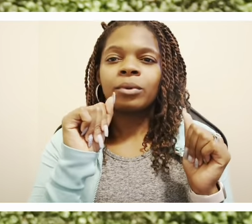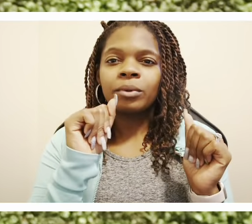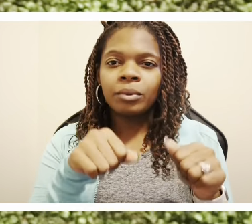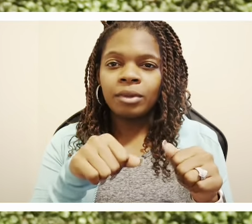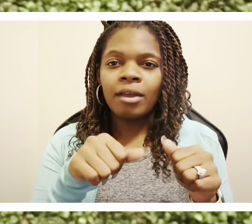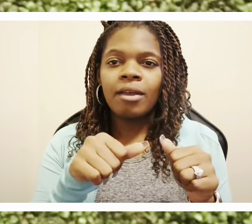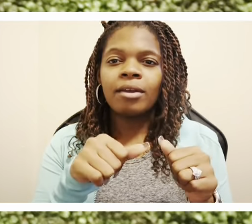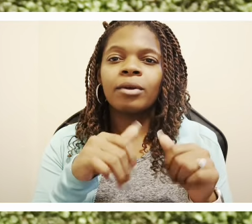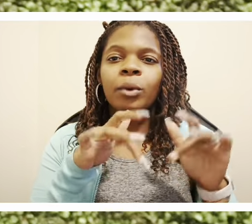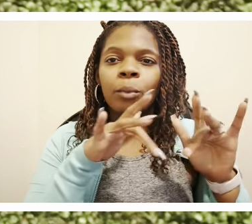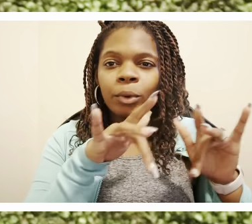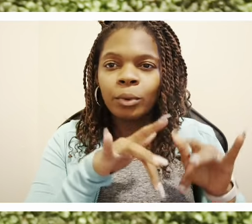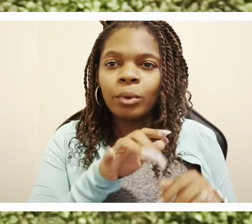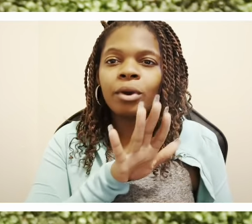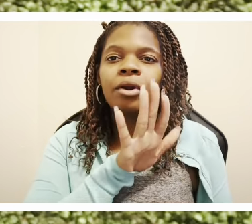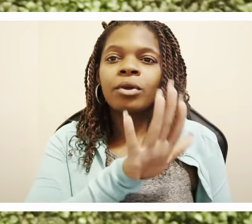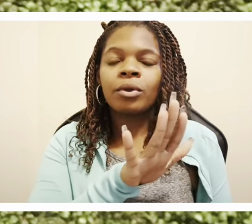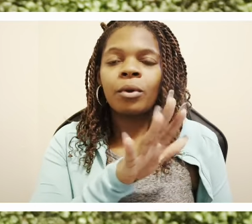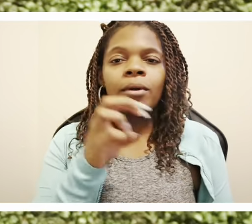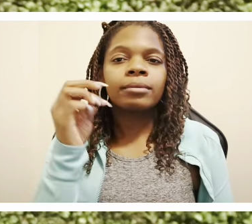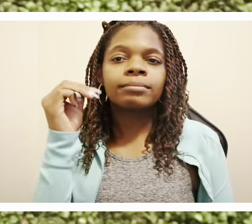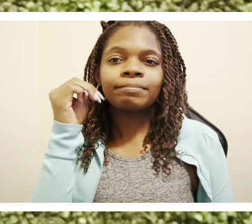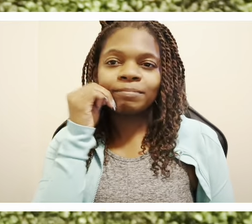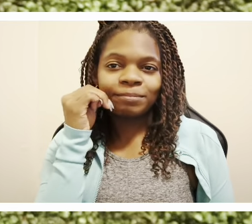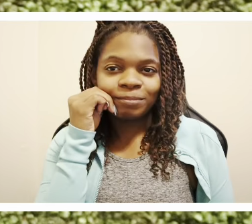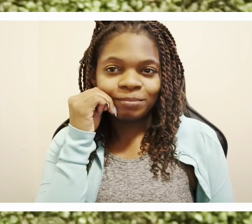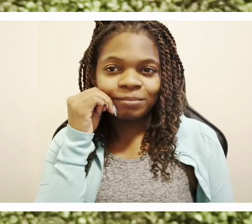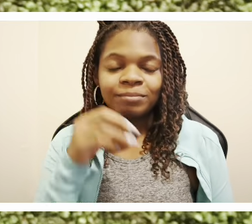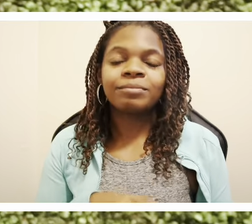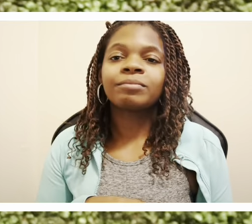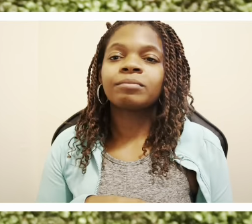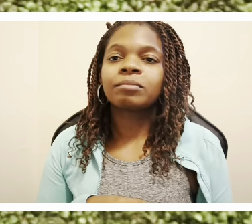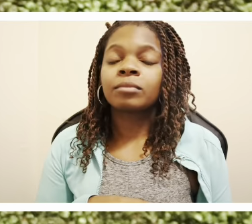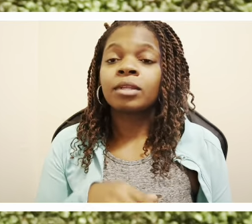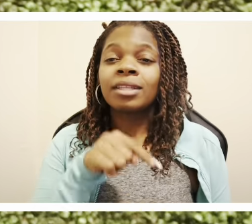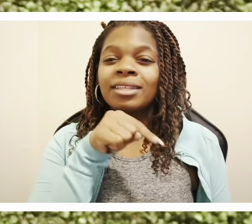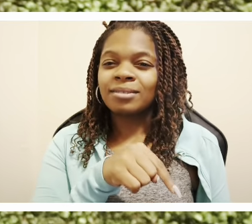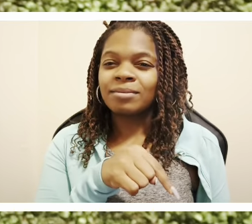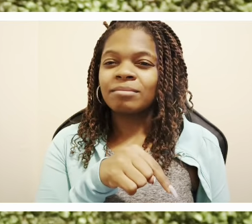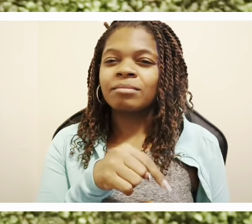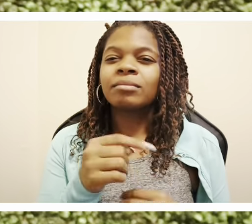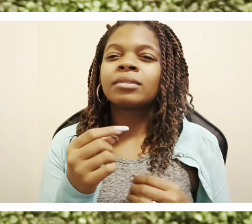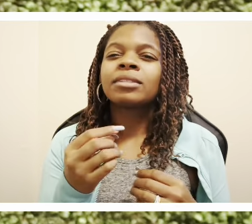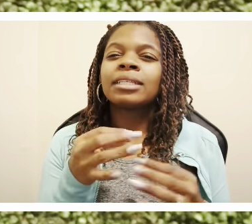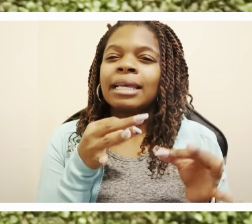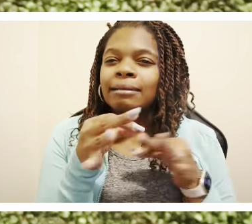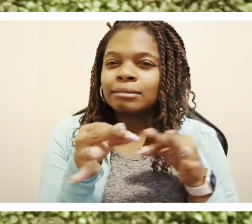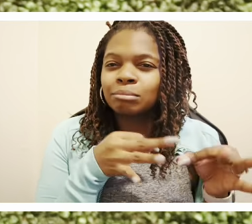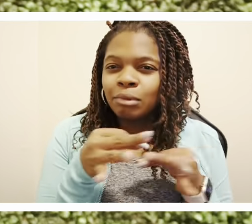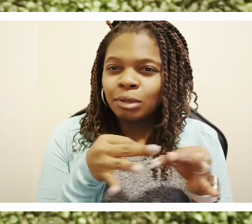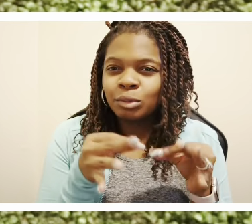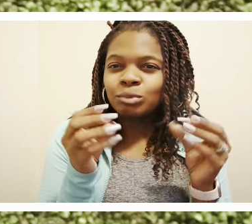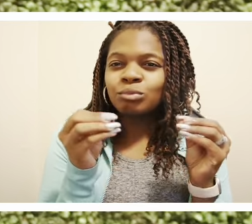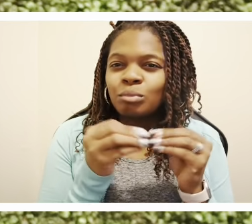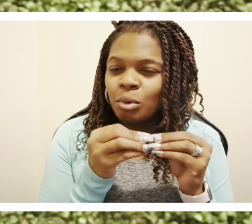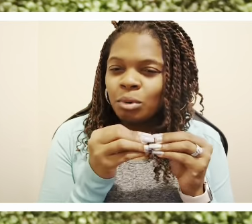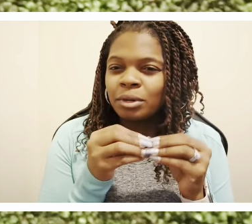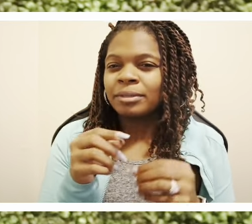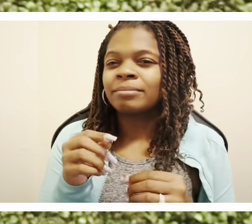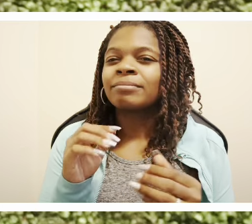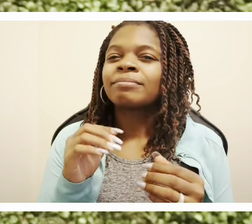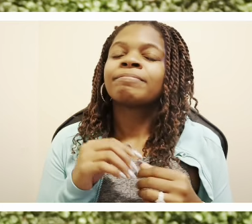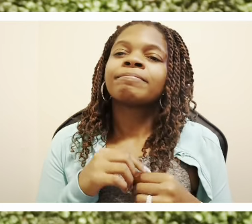app where you can track and keep up with your menstrual cycle. I do think the Apple Watch gives you a little